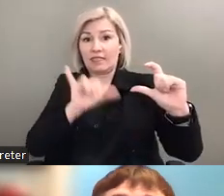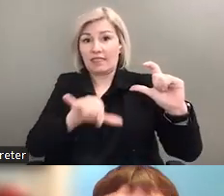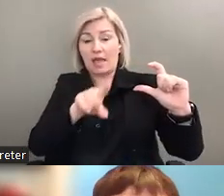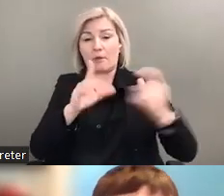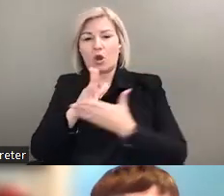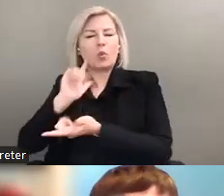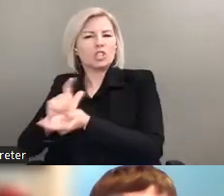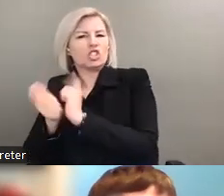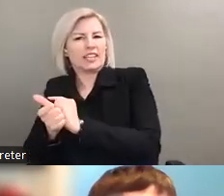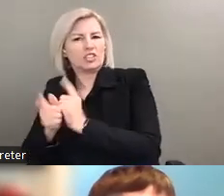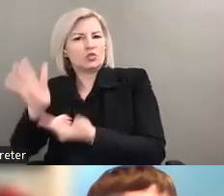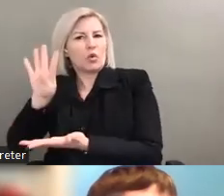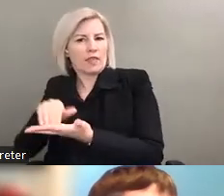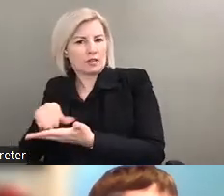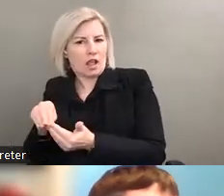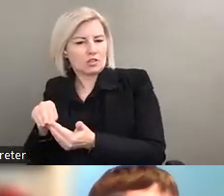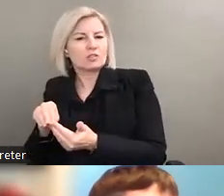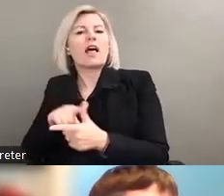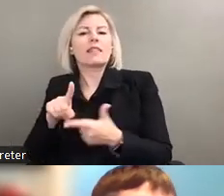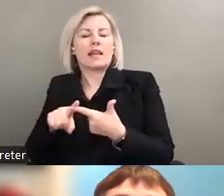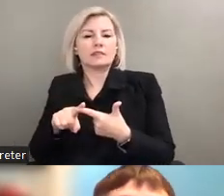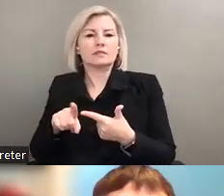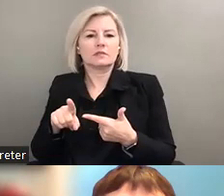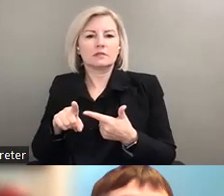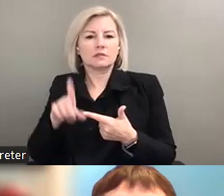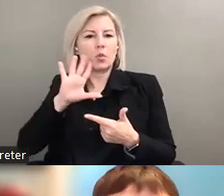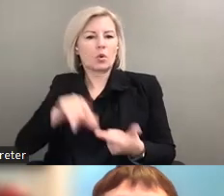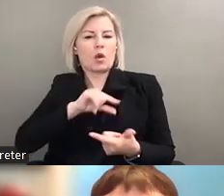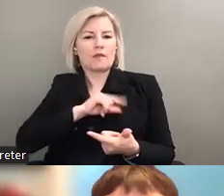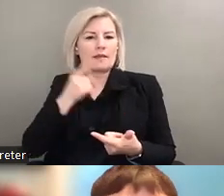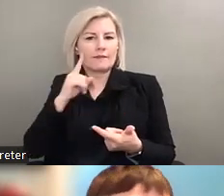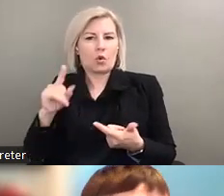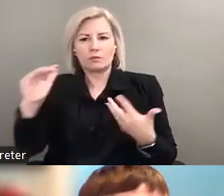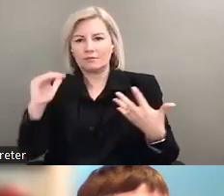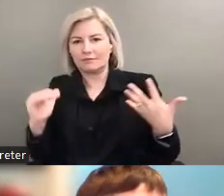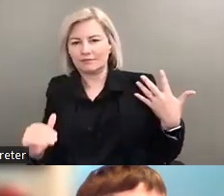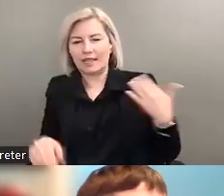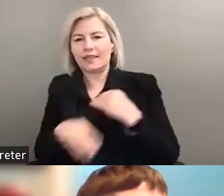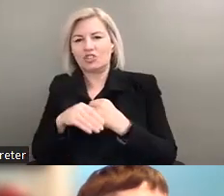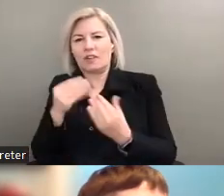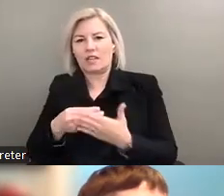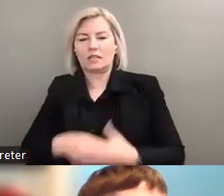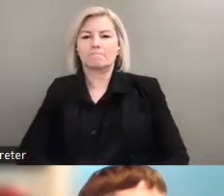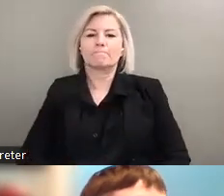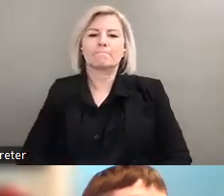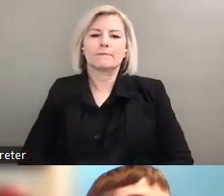change to $4,000, and you would be eligible for, that additional funding.